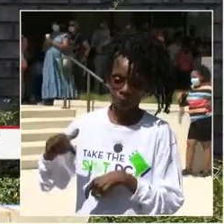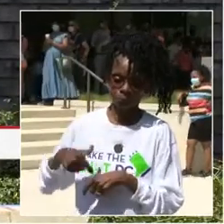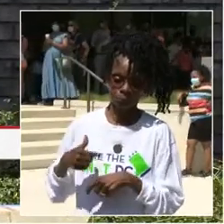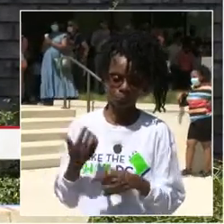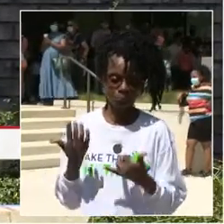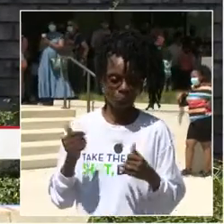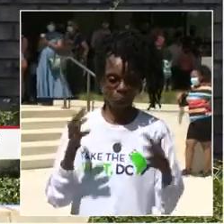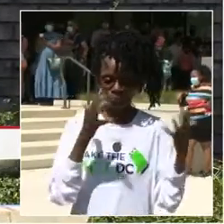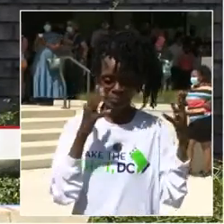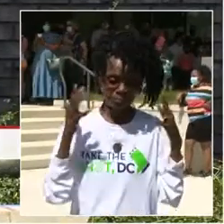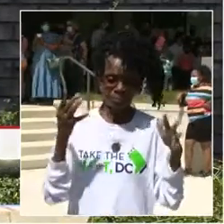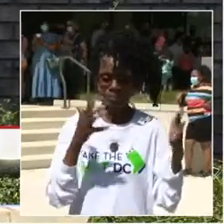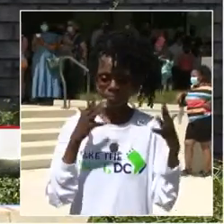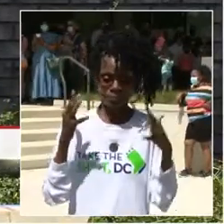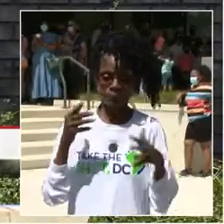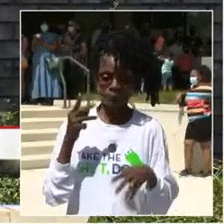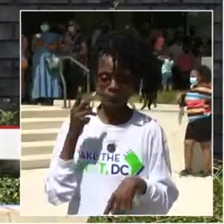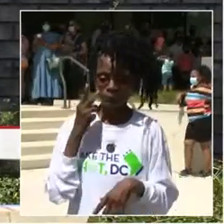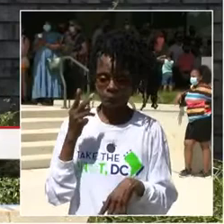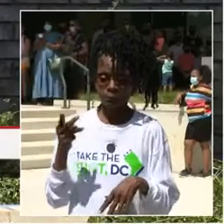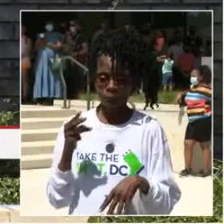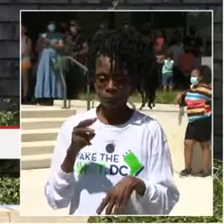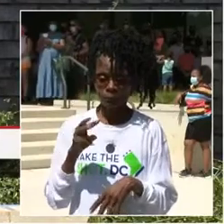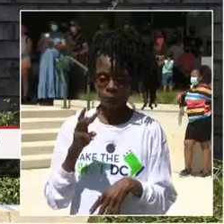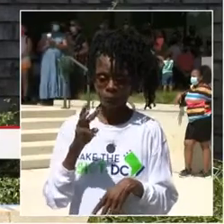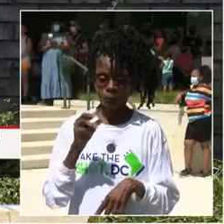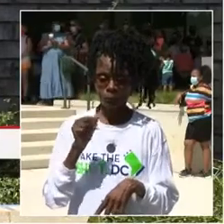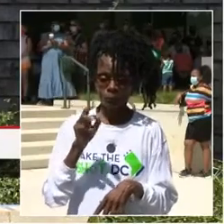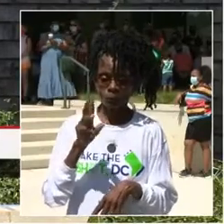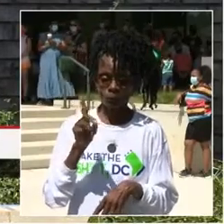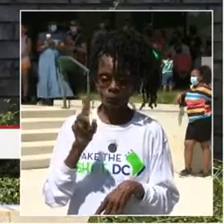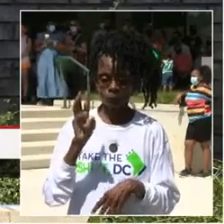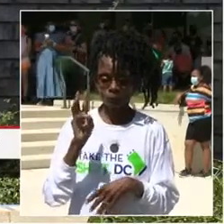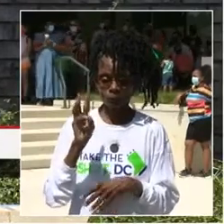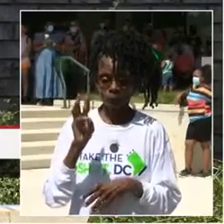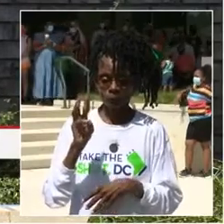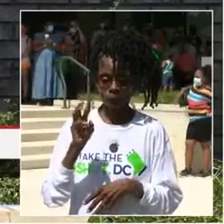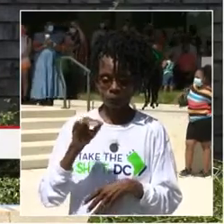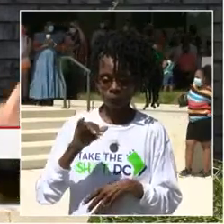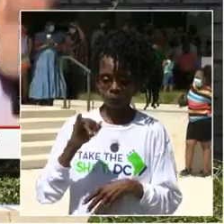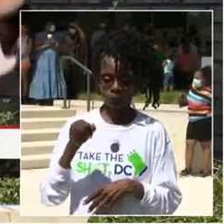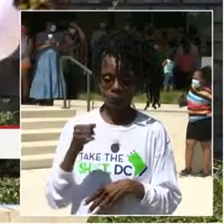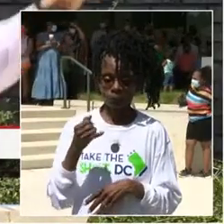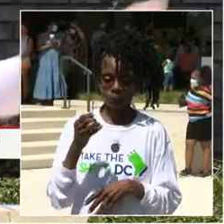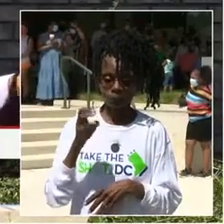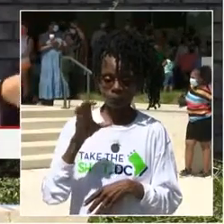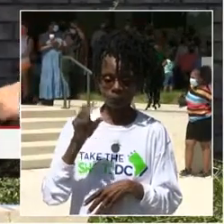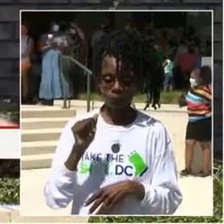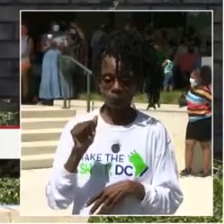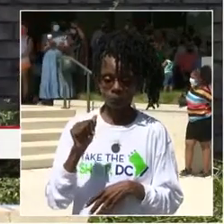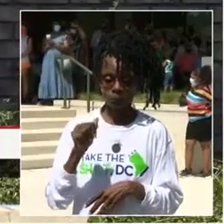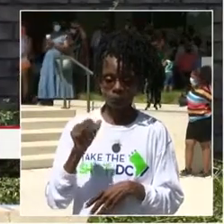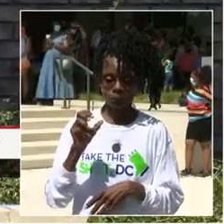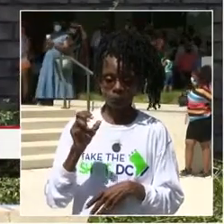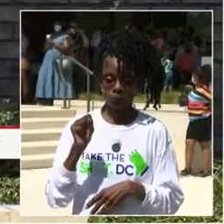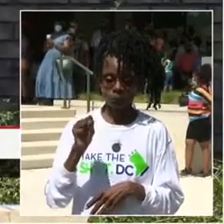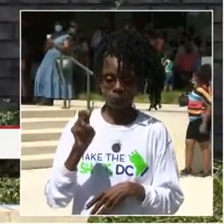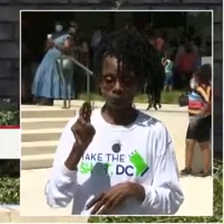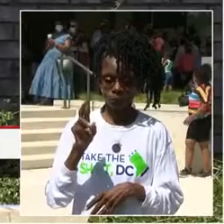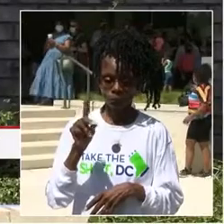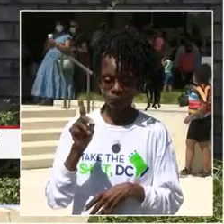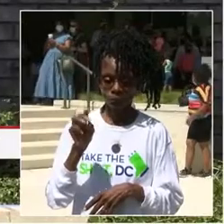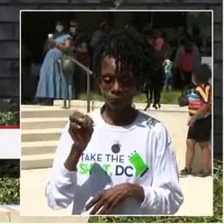I also saw my Ward 6 State Board of Education member, Jessica Sutter, here. So thank you, Jessica, for joining us. I know you're out here somewhere.